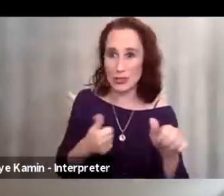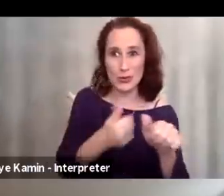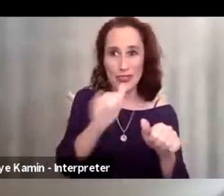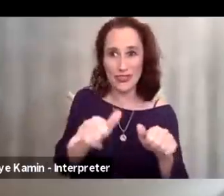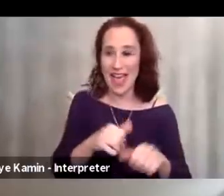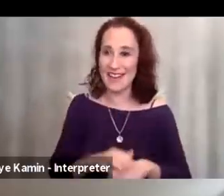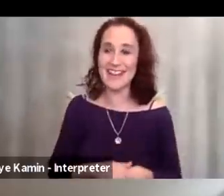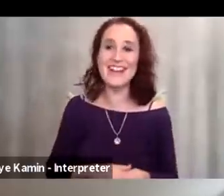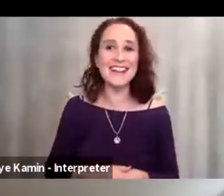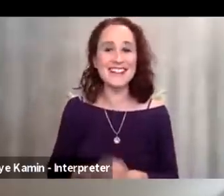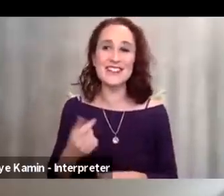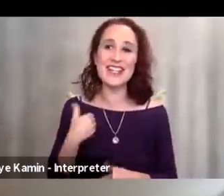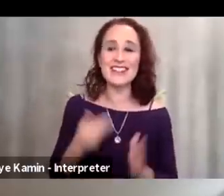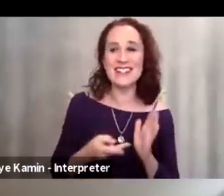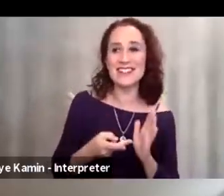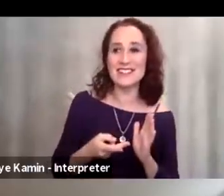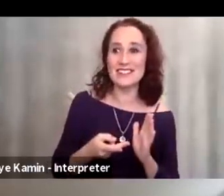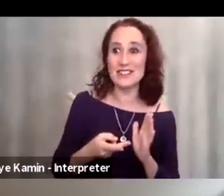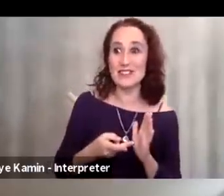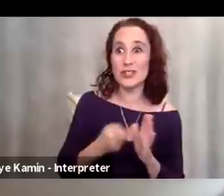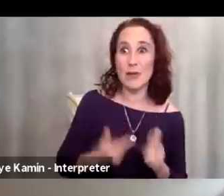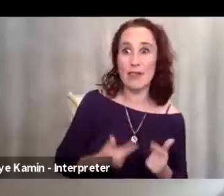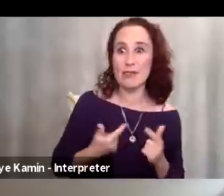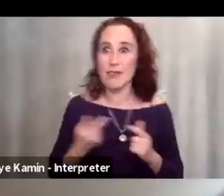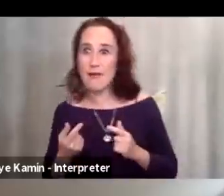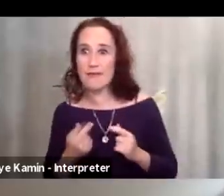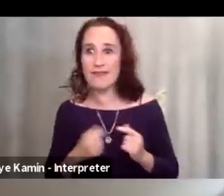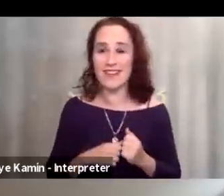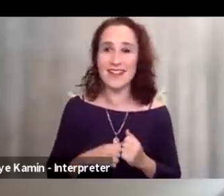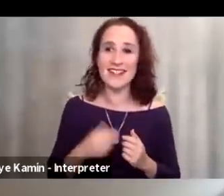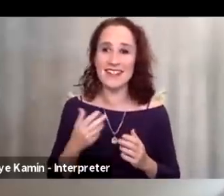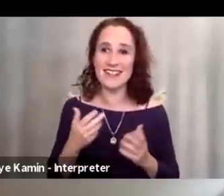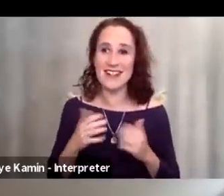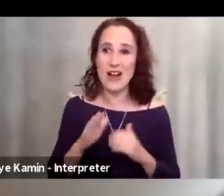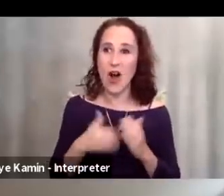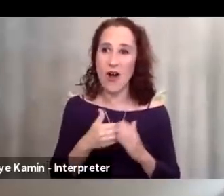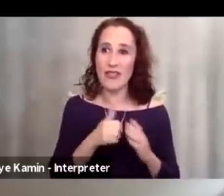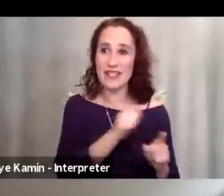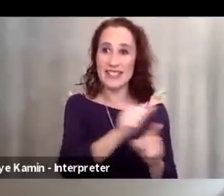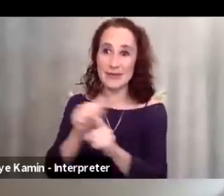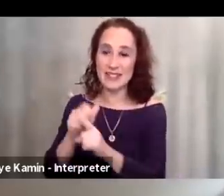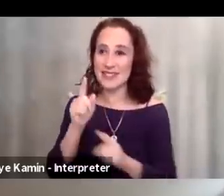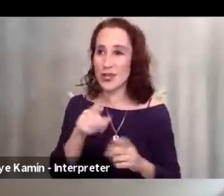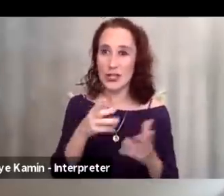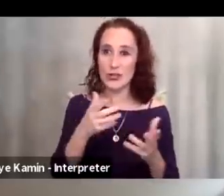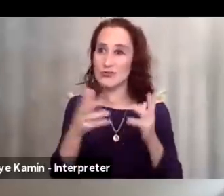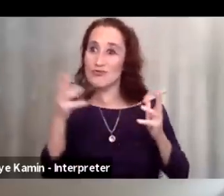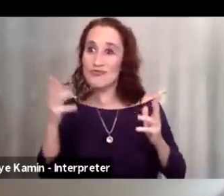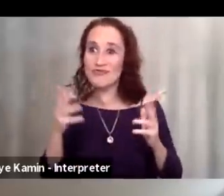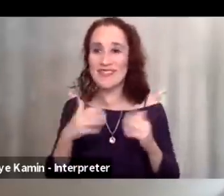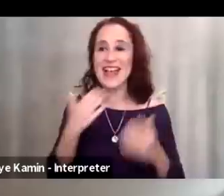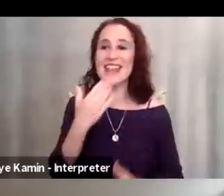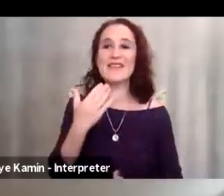her leading this double life and how she has to untangle herself from all the deception. But thank you for